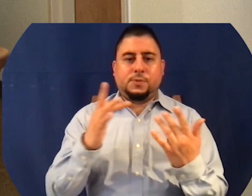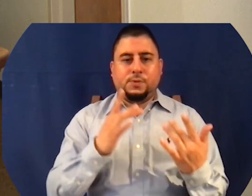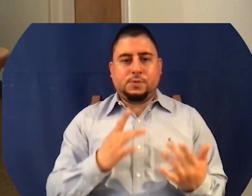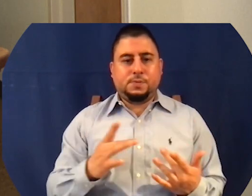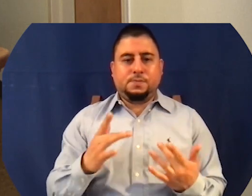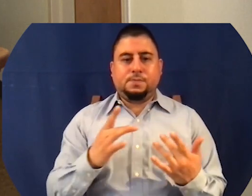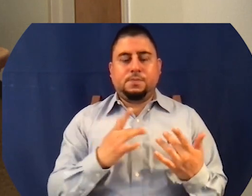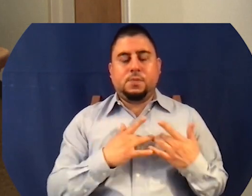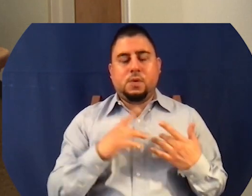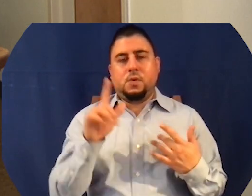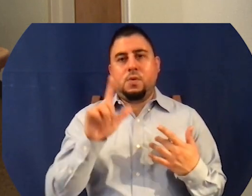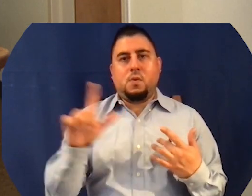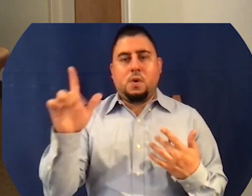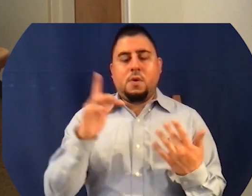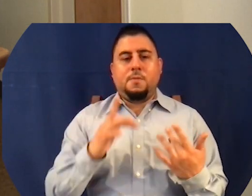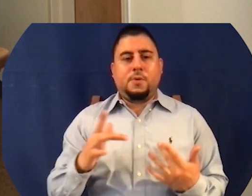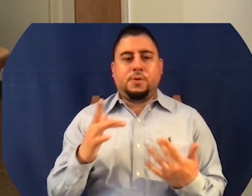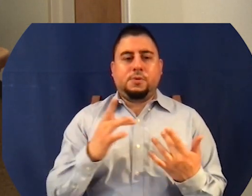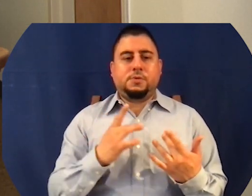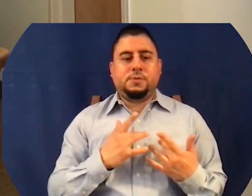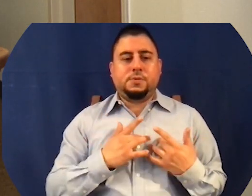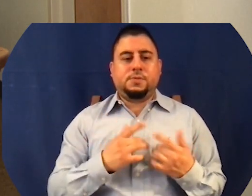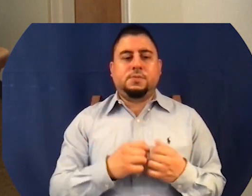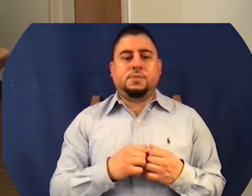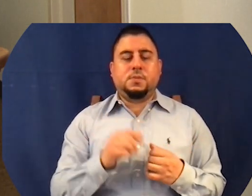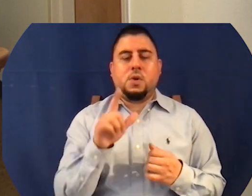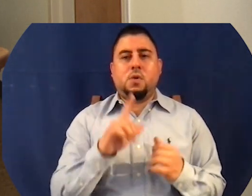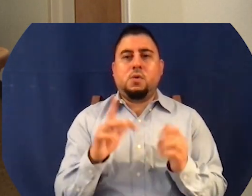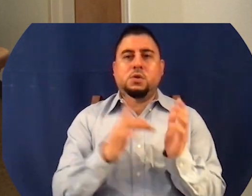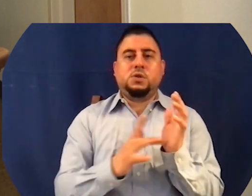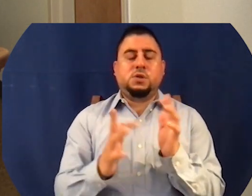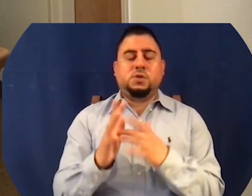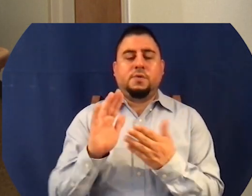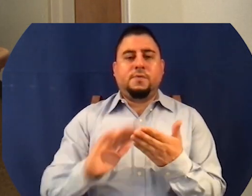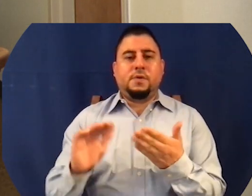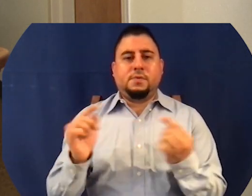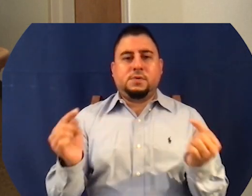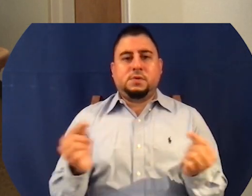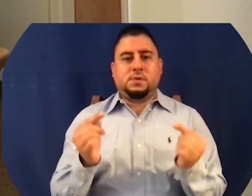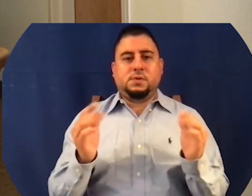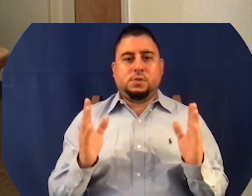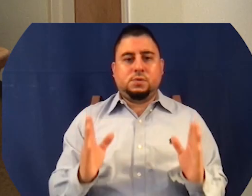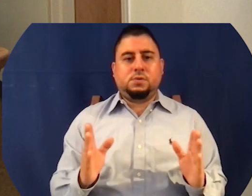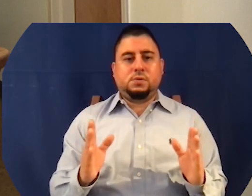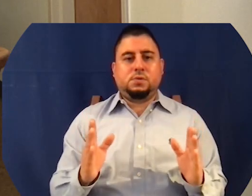Lord, have mercy. Lord, have mercy. Lord Jesus, you forgive sinners.